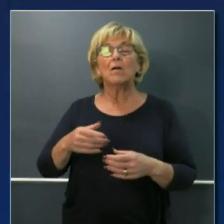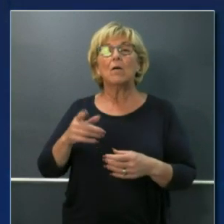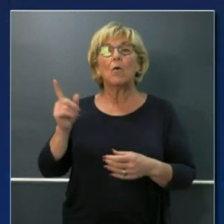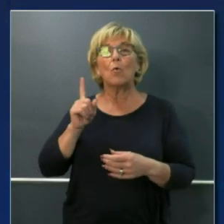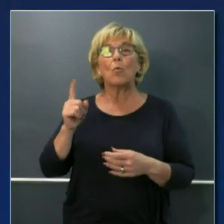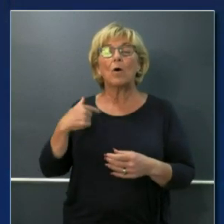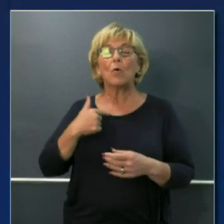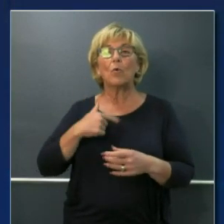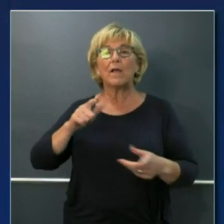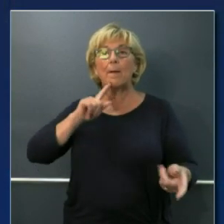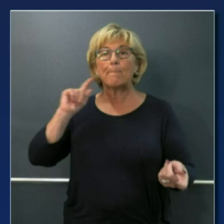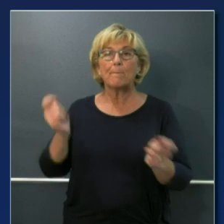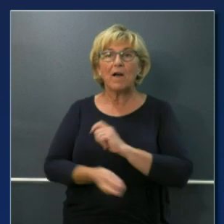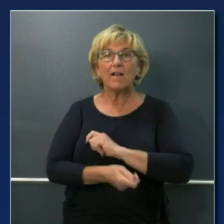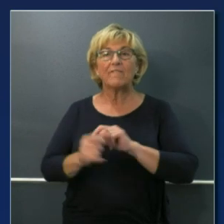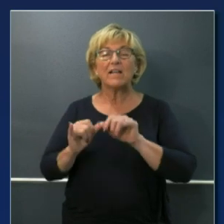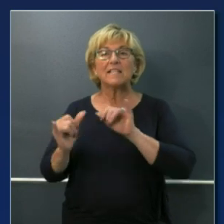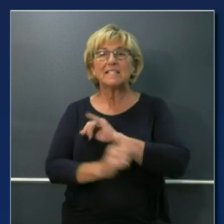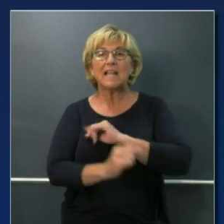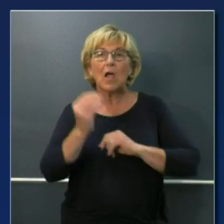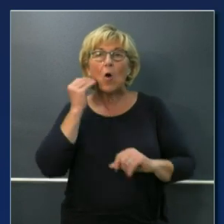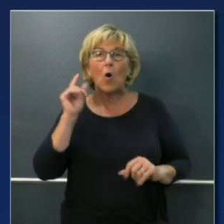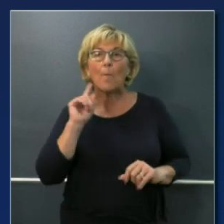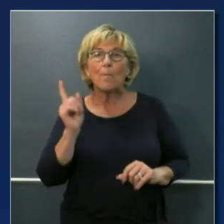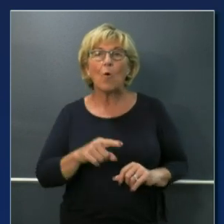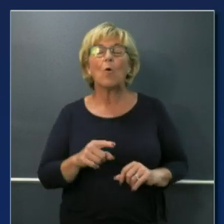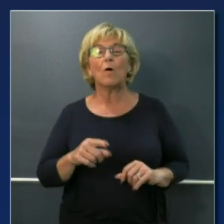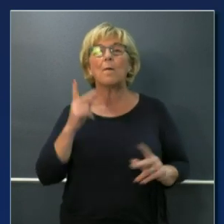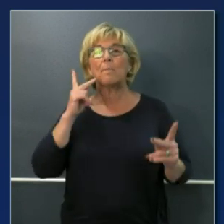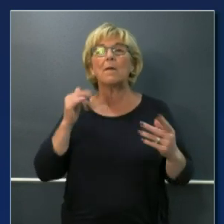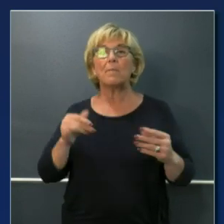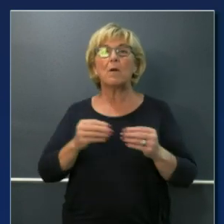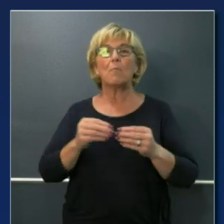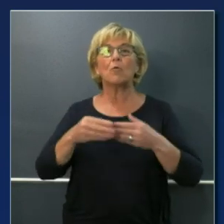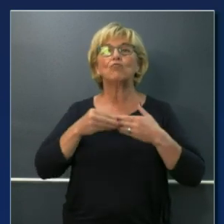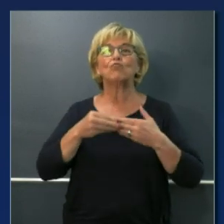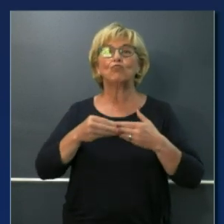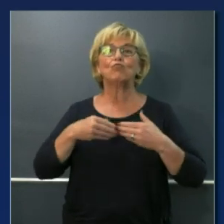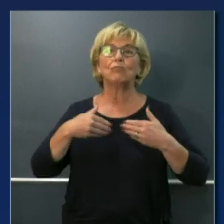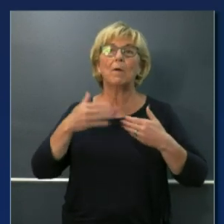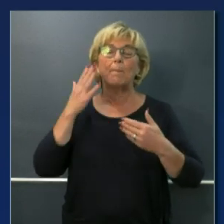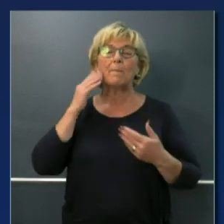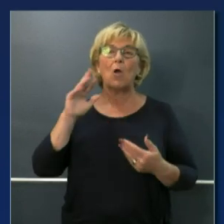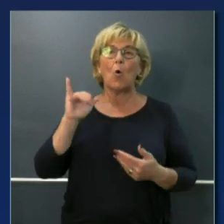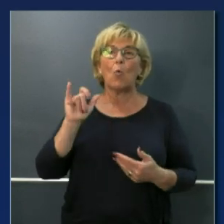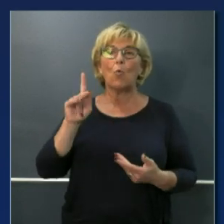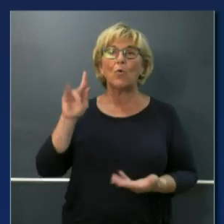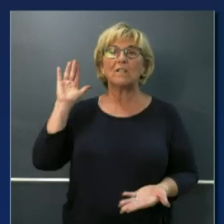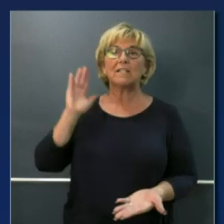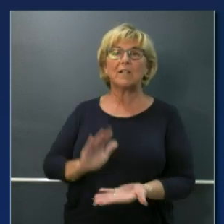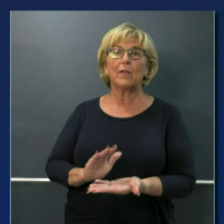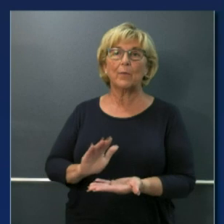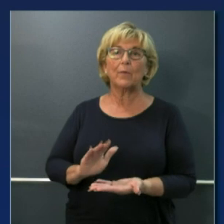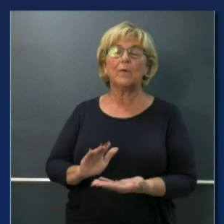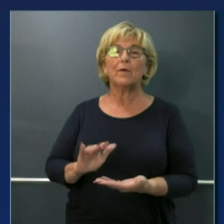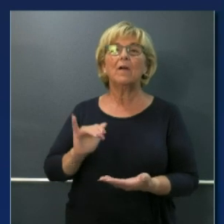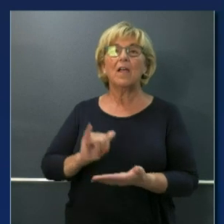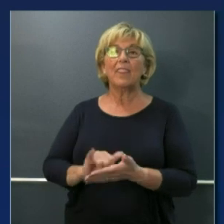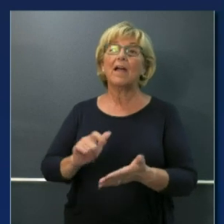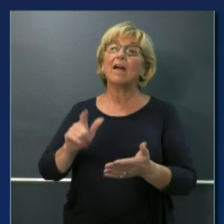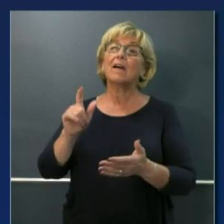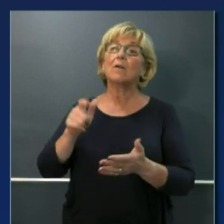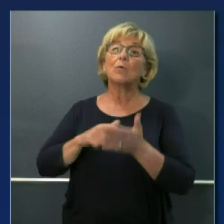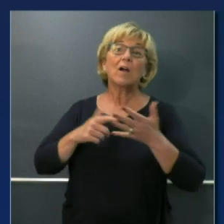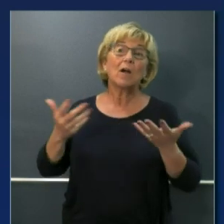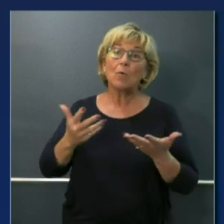to modify our stay-at-home order and have people moving much more freely because the risk is much lower. And that will require therapeutics to be in